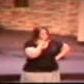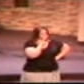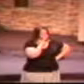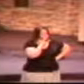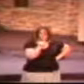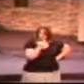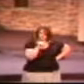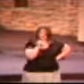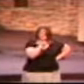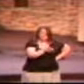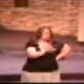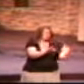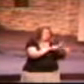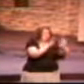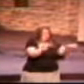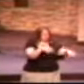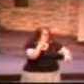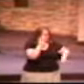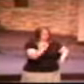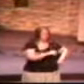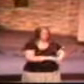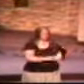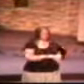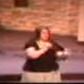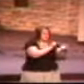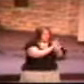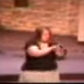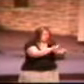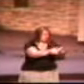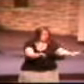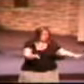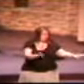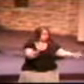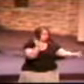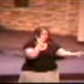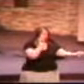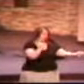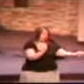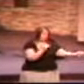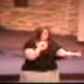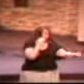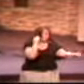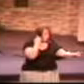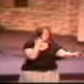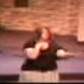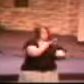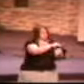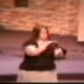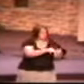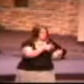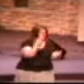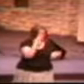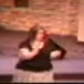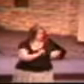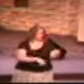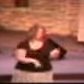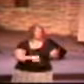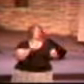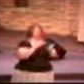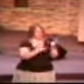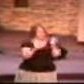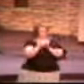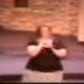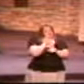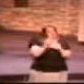is that what your house looks like? Is that what your language sounds like? Is that what your choices look like? That Jesus is